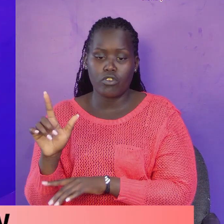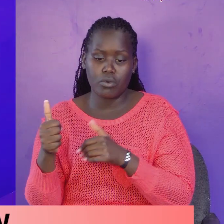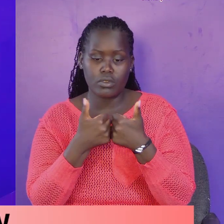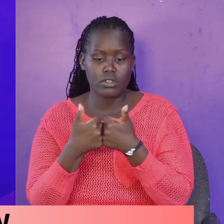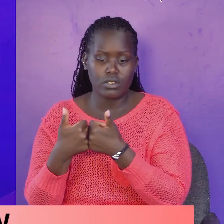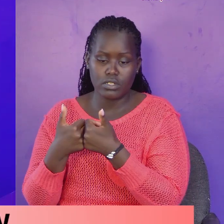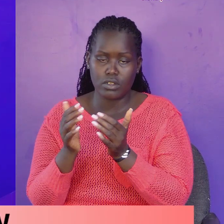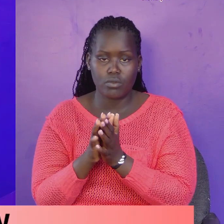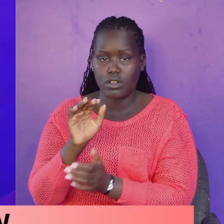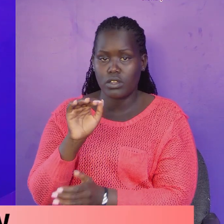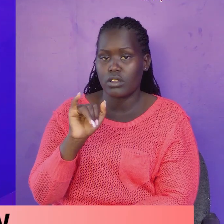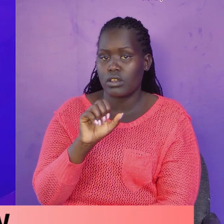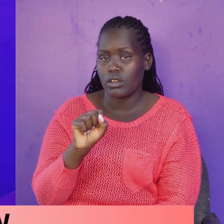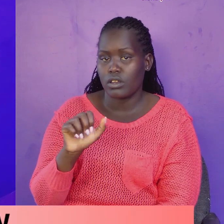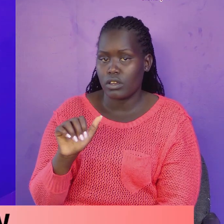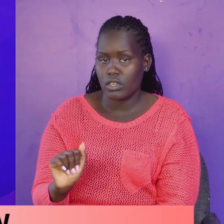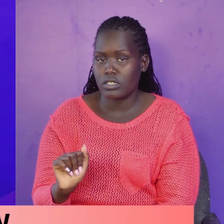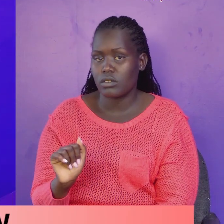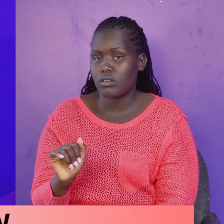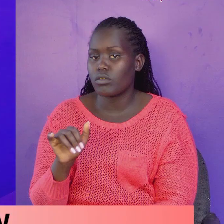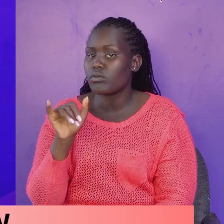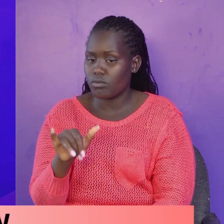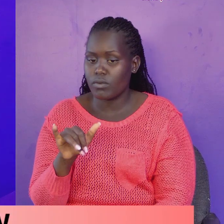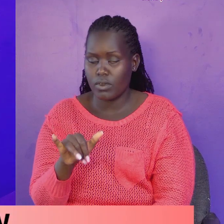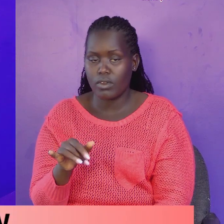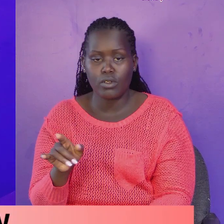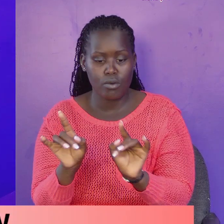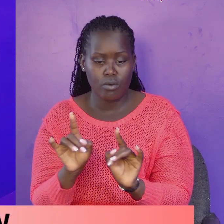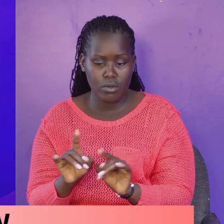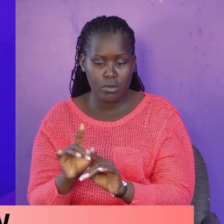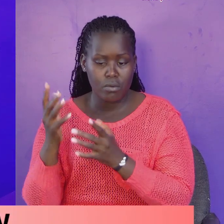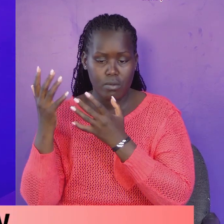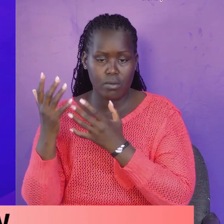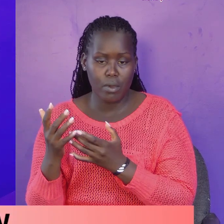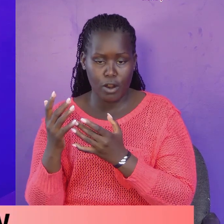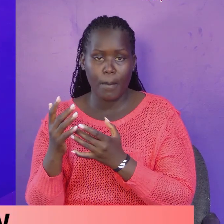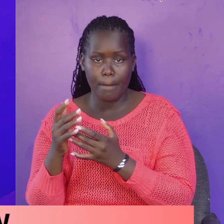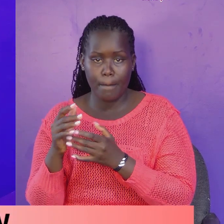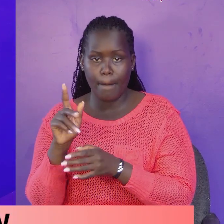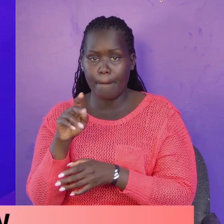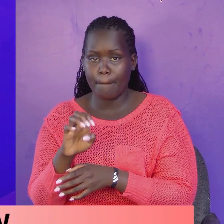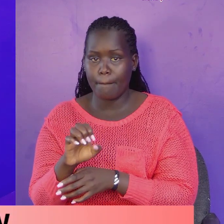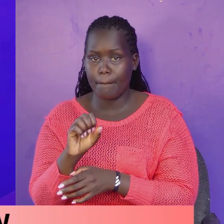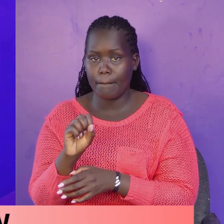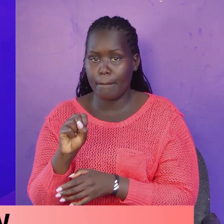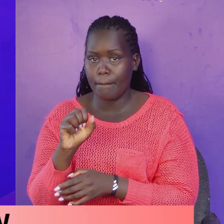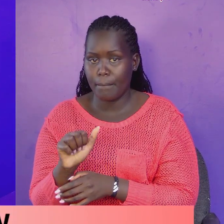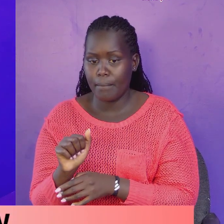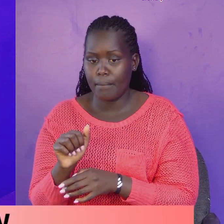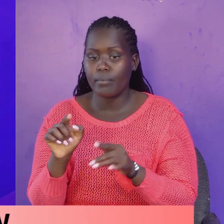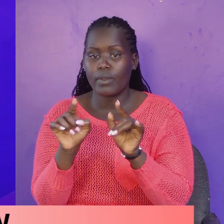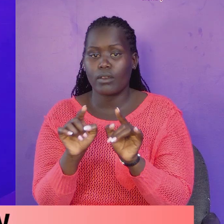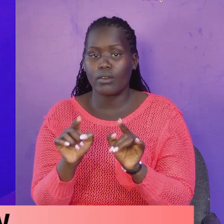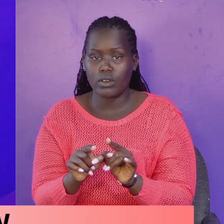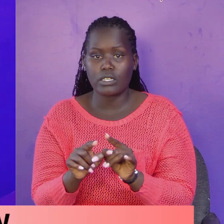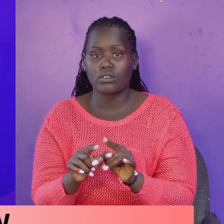and Ekitike, and in that role also they have to overburden Chiesa. And in that role also, they have to look for